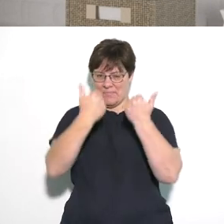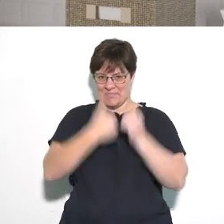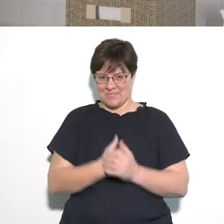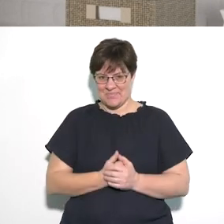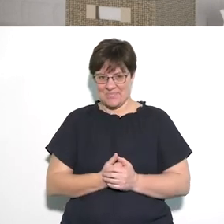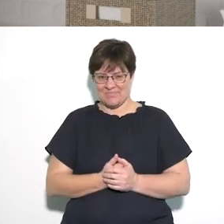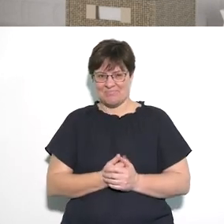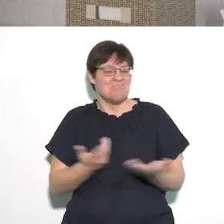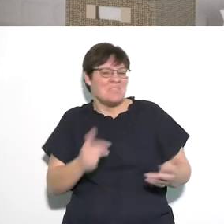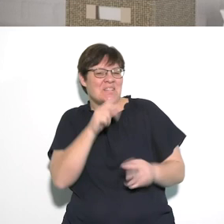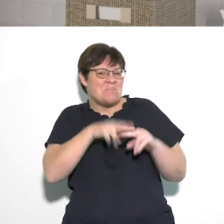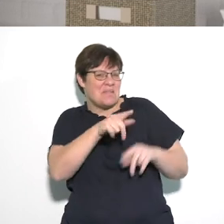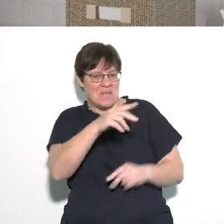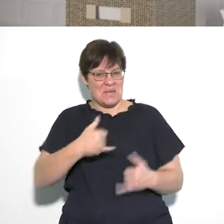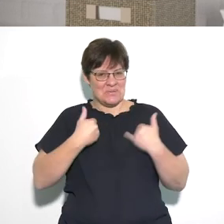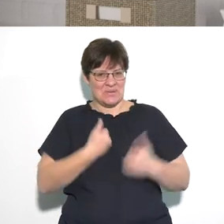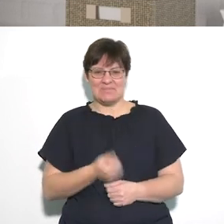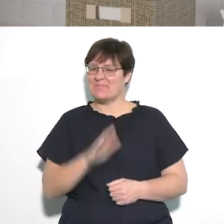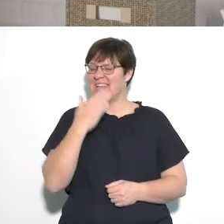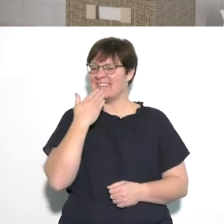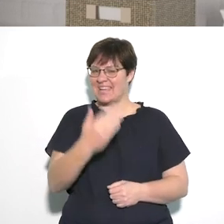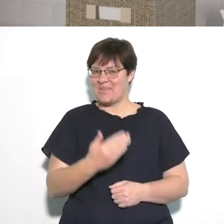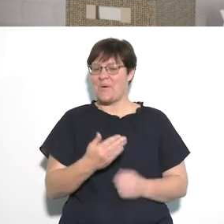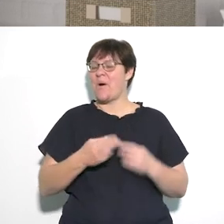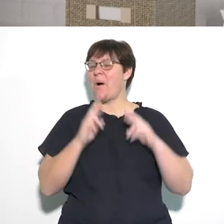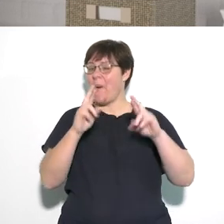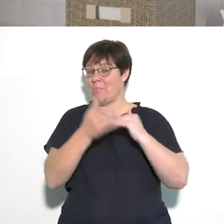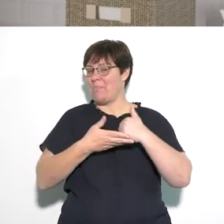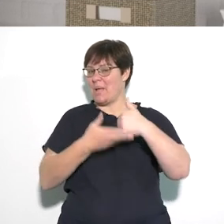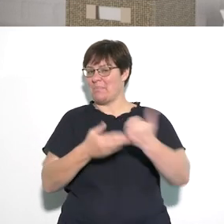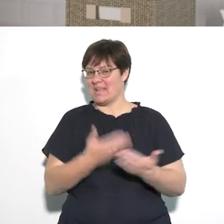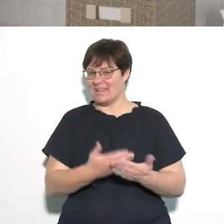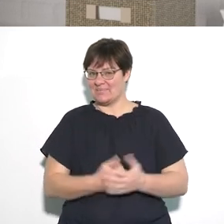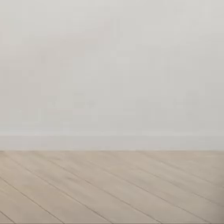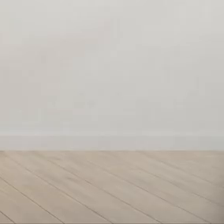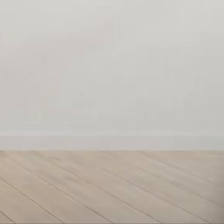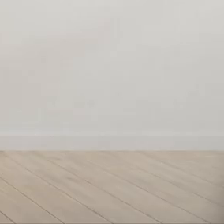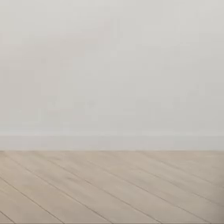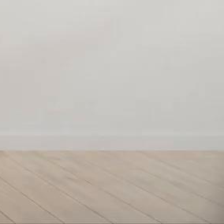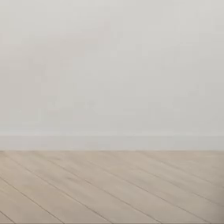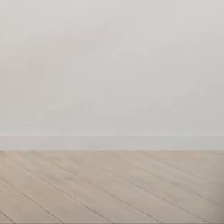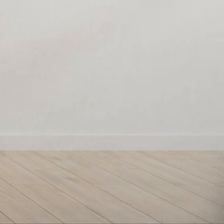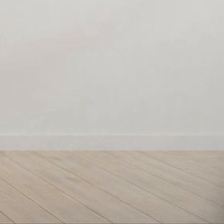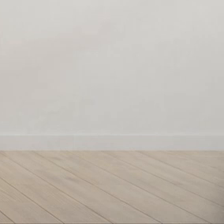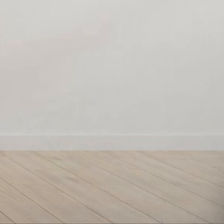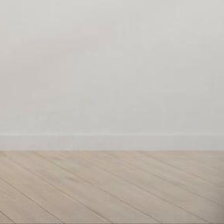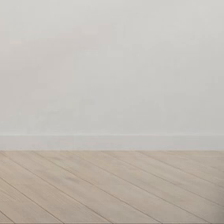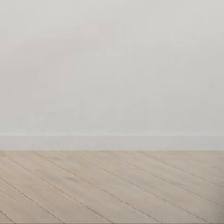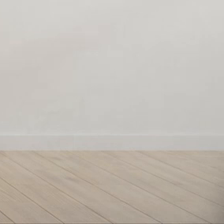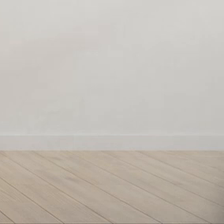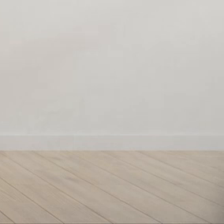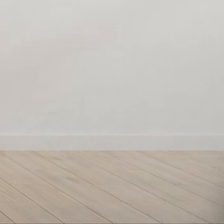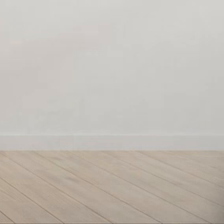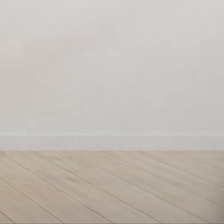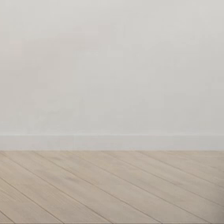games, whatever they enjoy most. Thank you. I hope this will be useful to you. Now that grade one